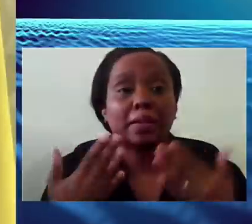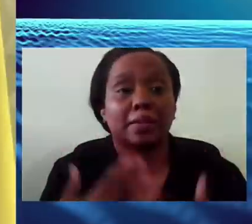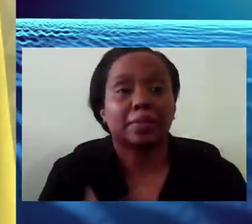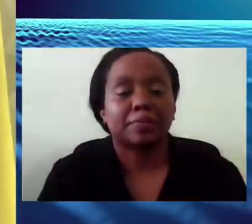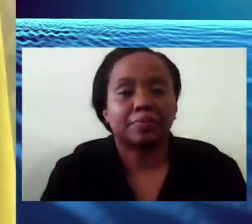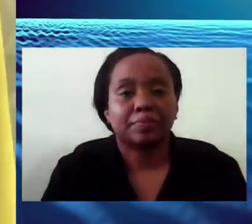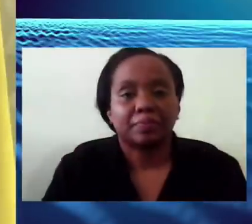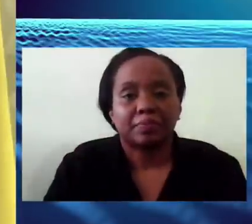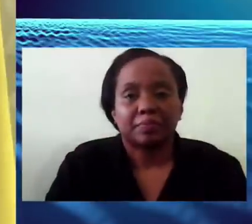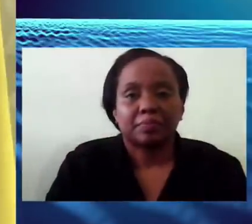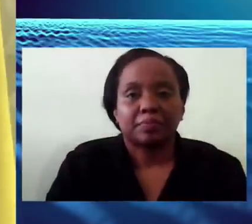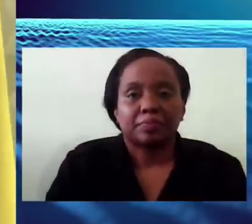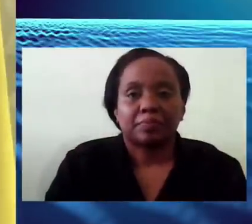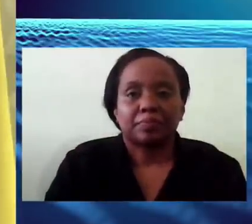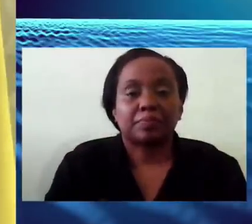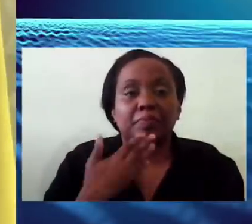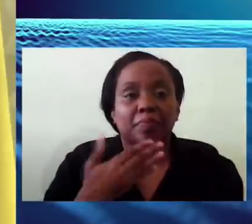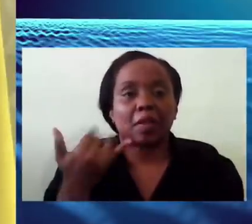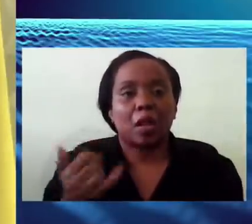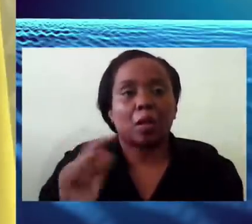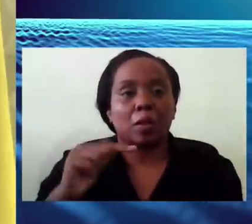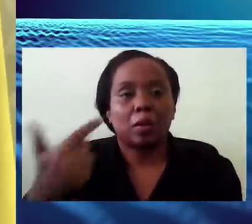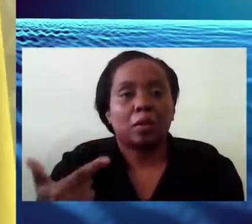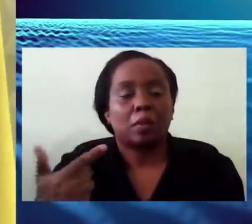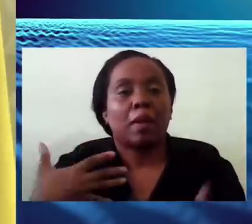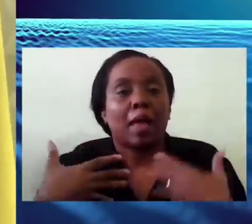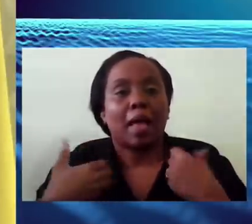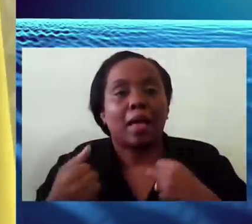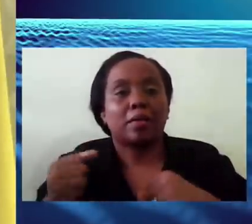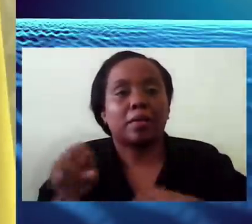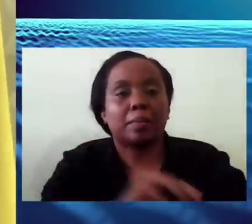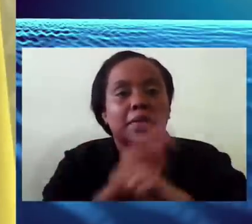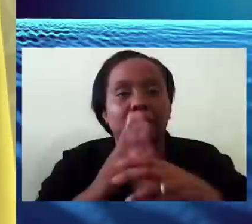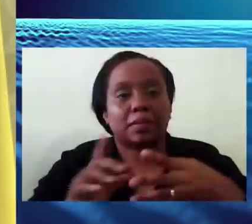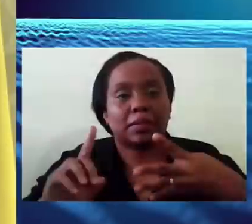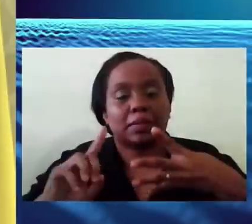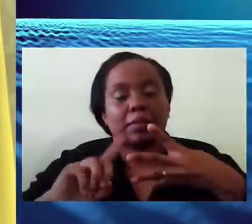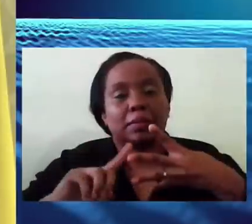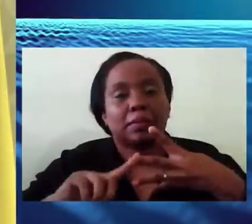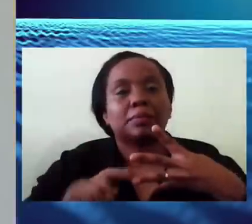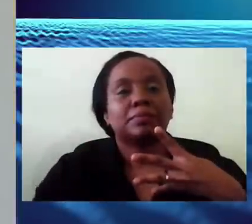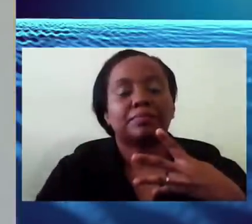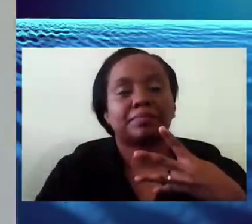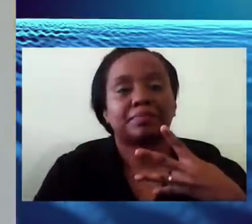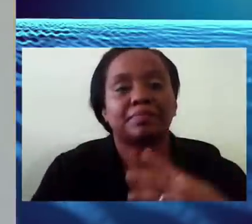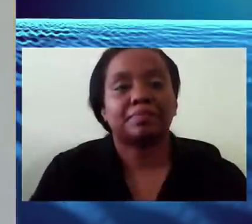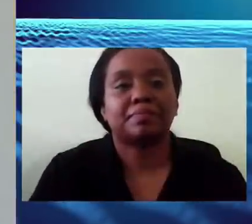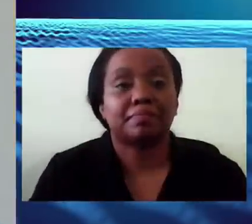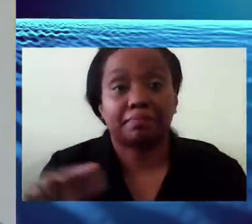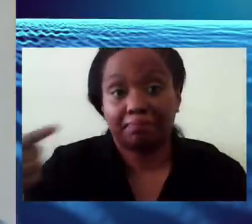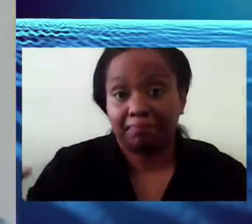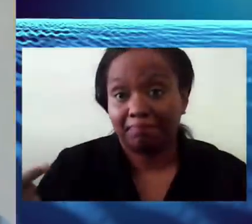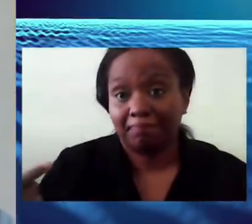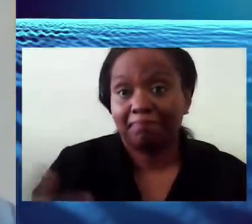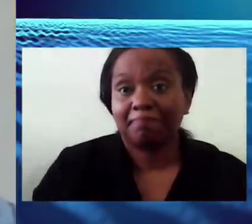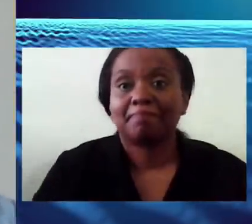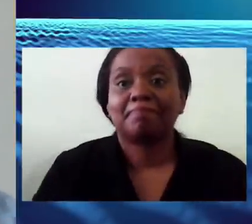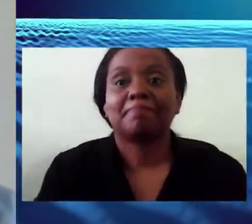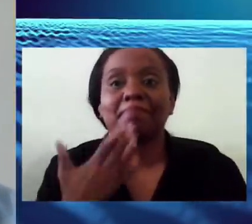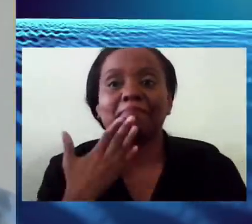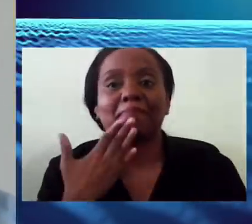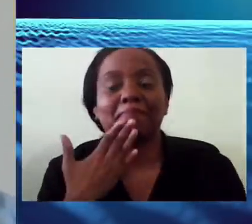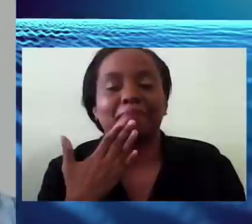Thank you, Minister Abrams. We go now to Minister Bostic. Thank you very much, Elisa. Good